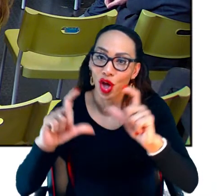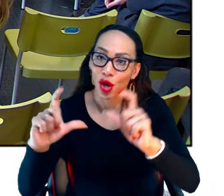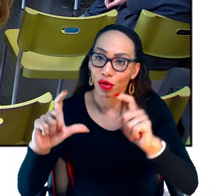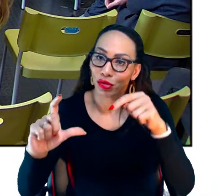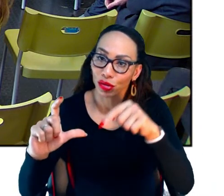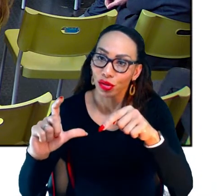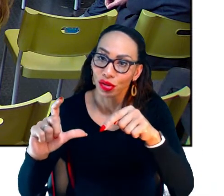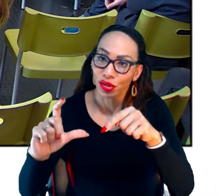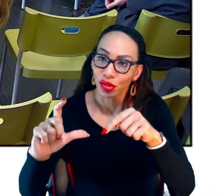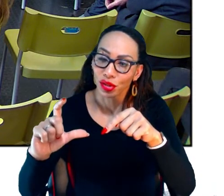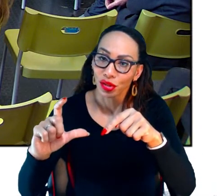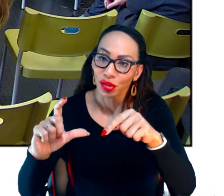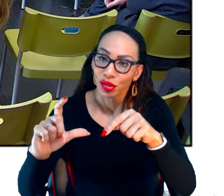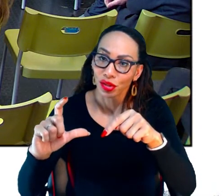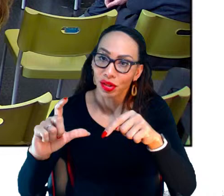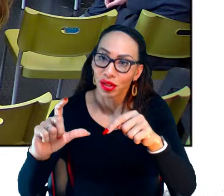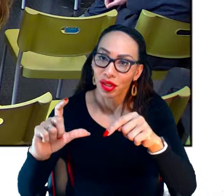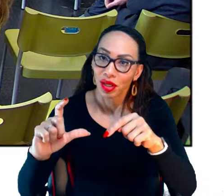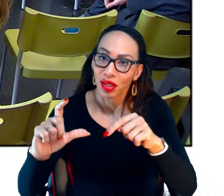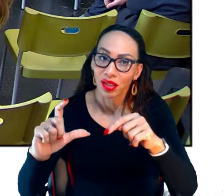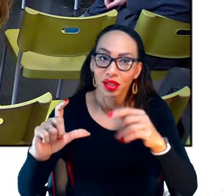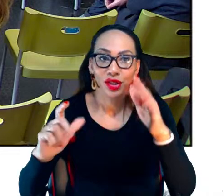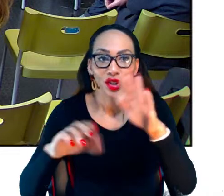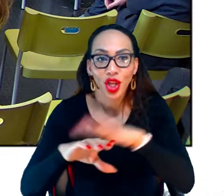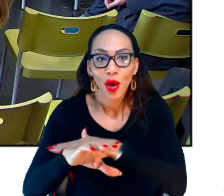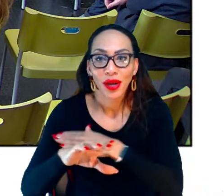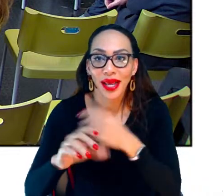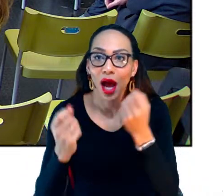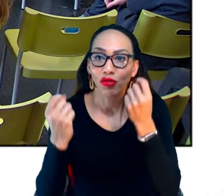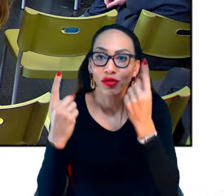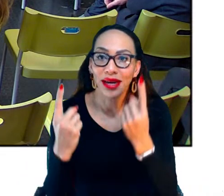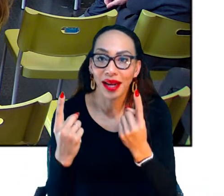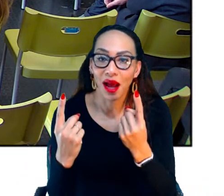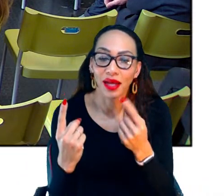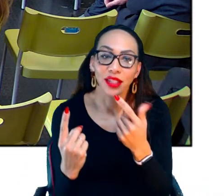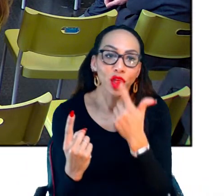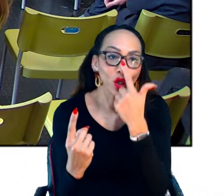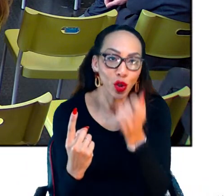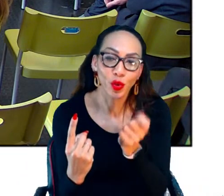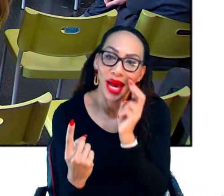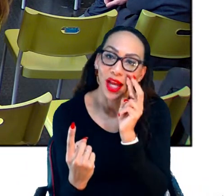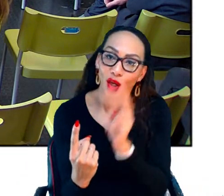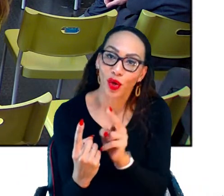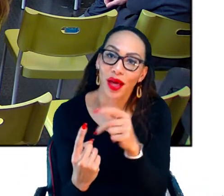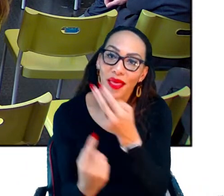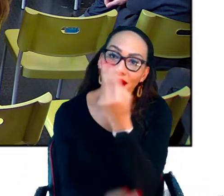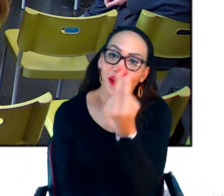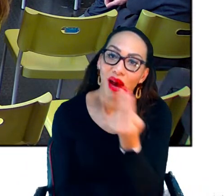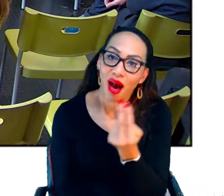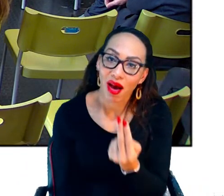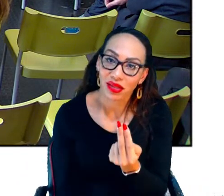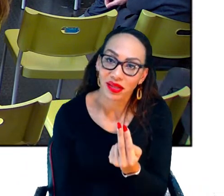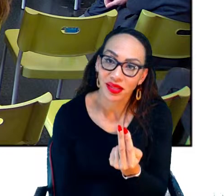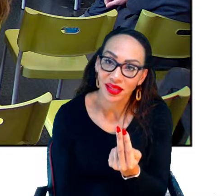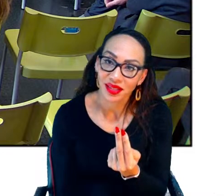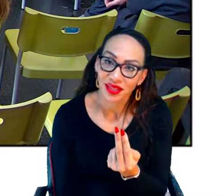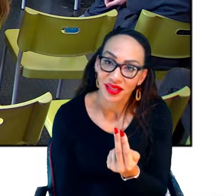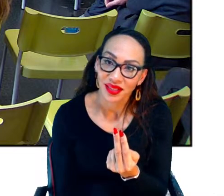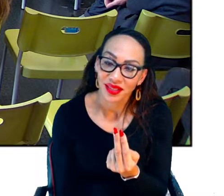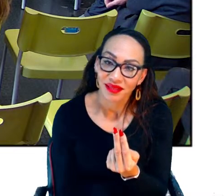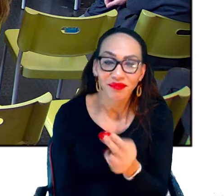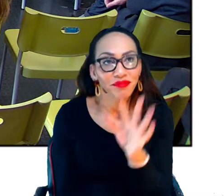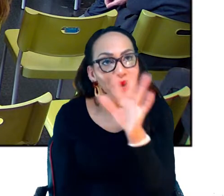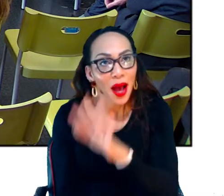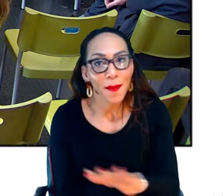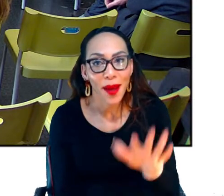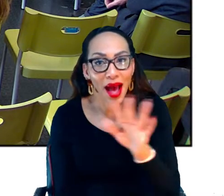art. So that took a long time, and I didn't. It wasn't until I was in my 30s where I